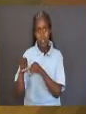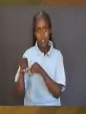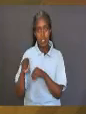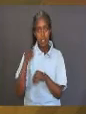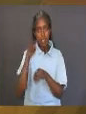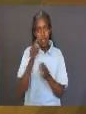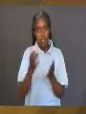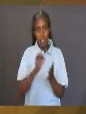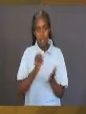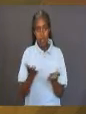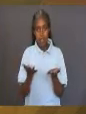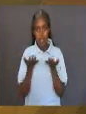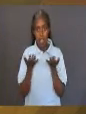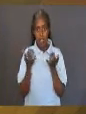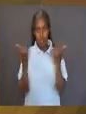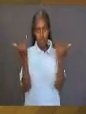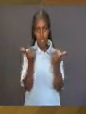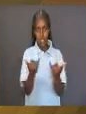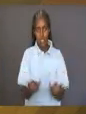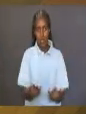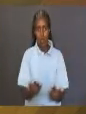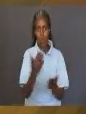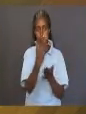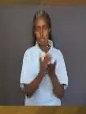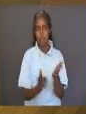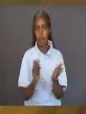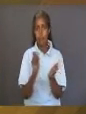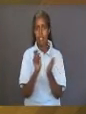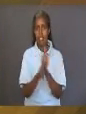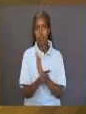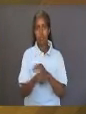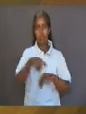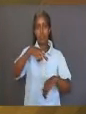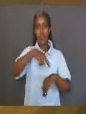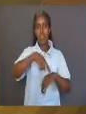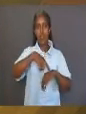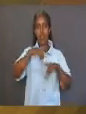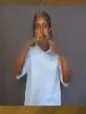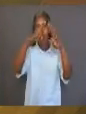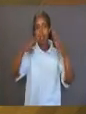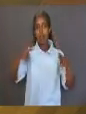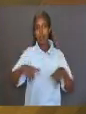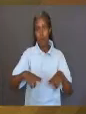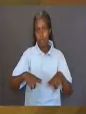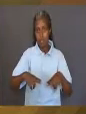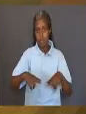would like you to draw some examples of regular polygons.